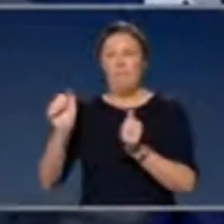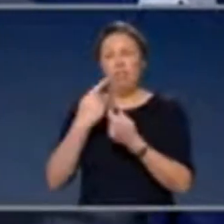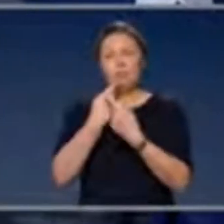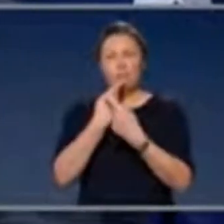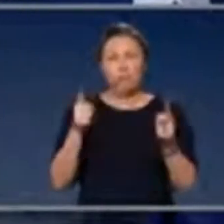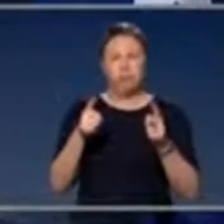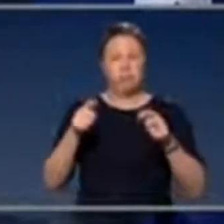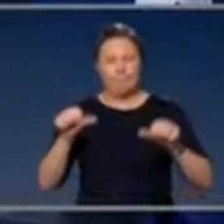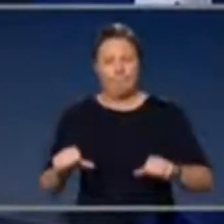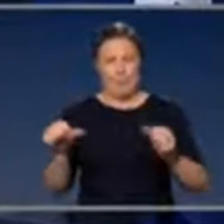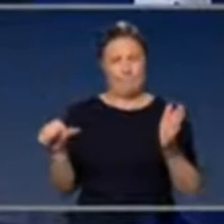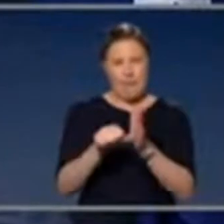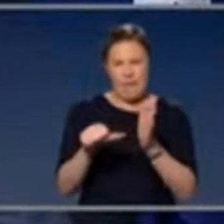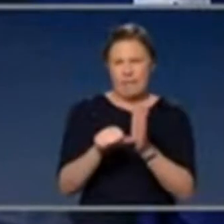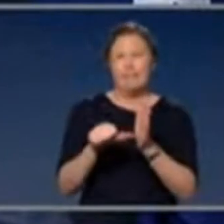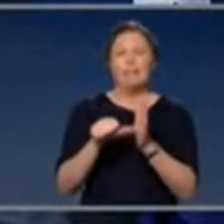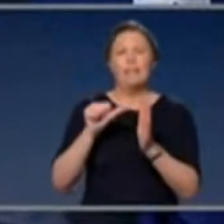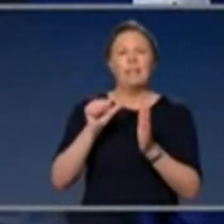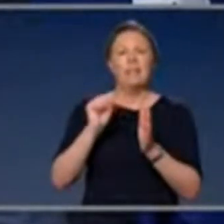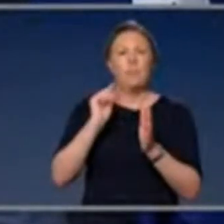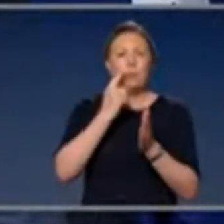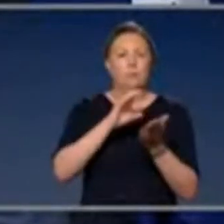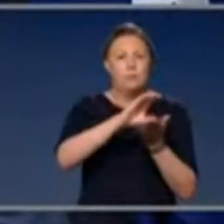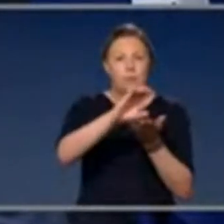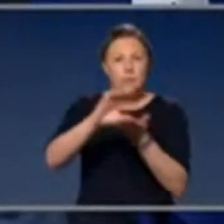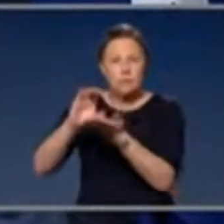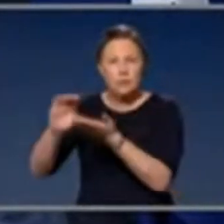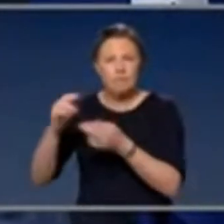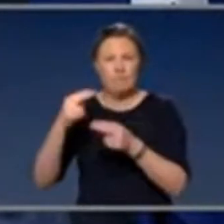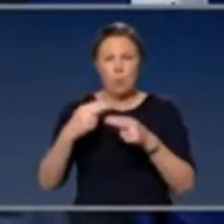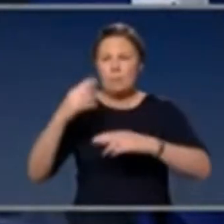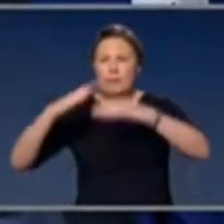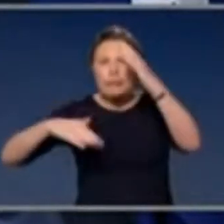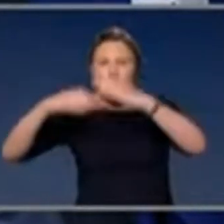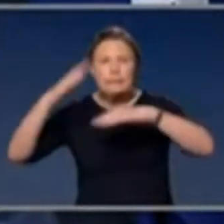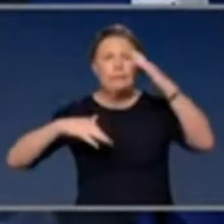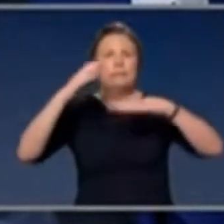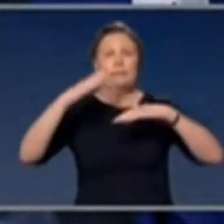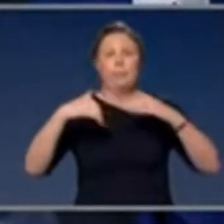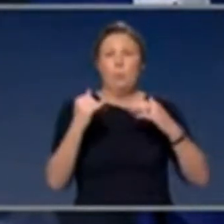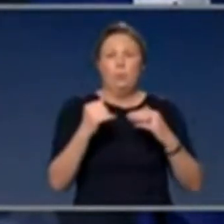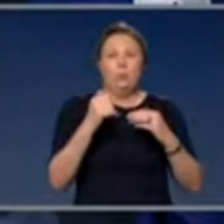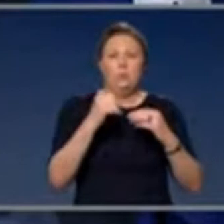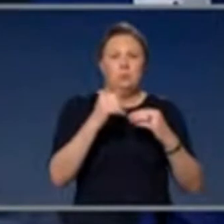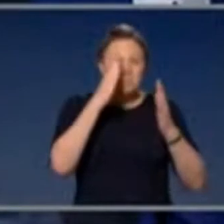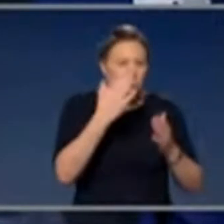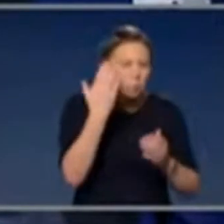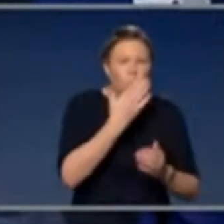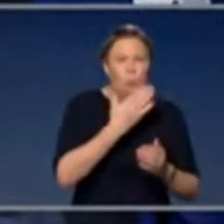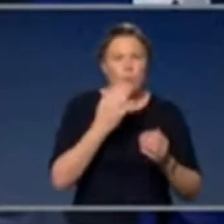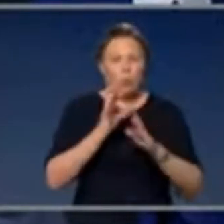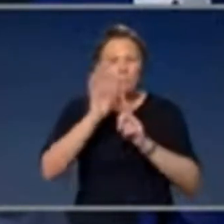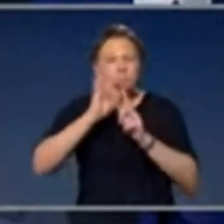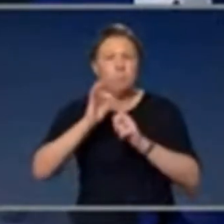stress again that Governor Lowe made the point that these should not be programs that have a tail on them. that lift the overall